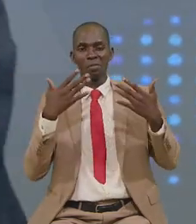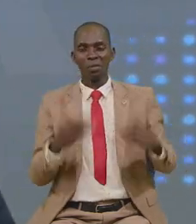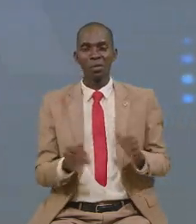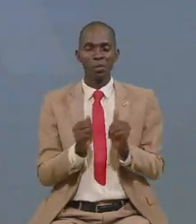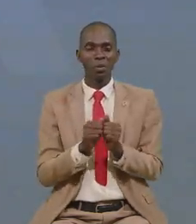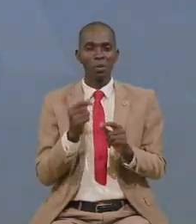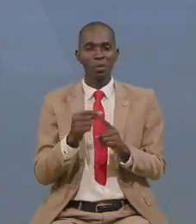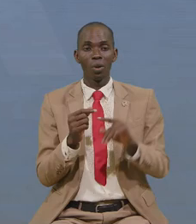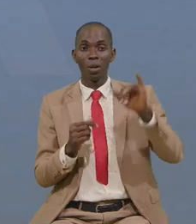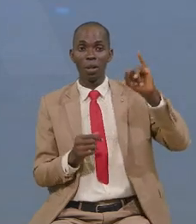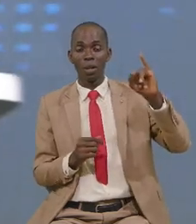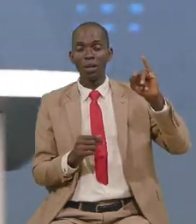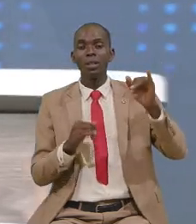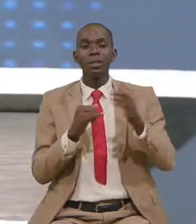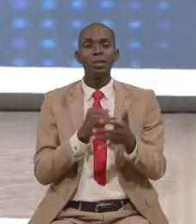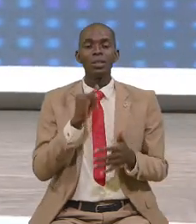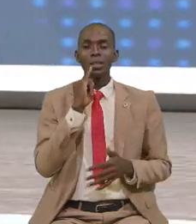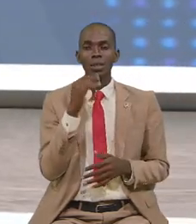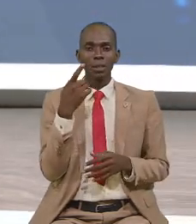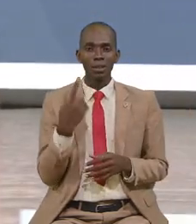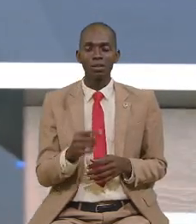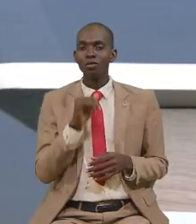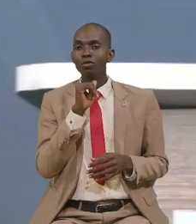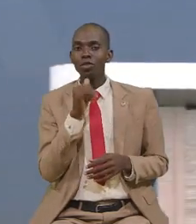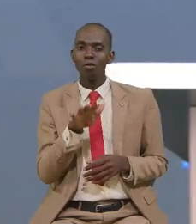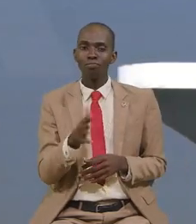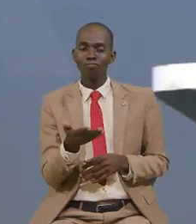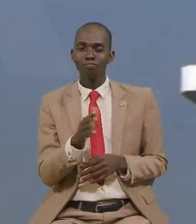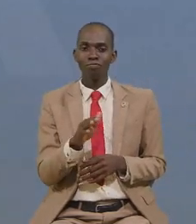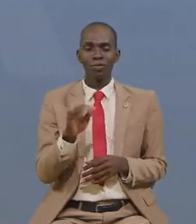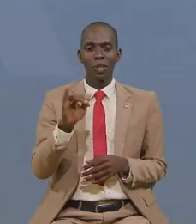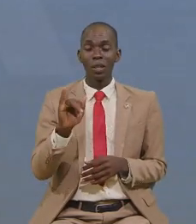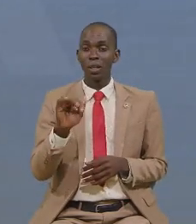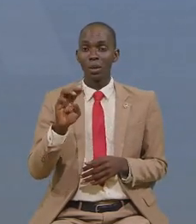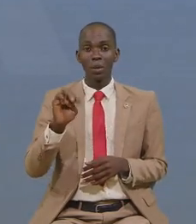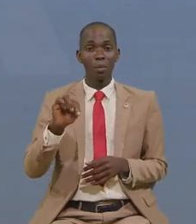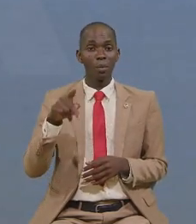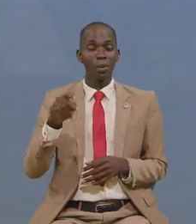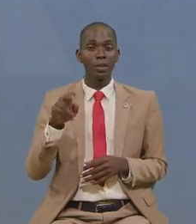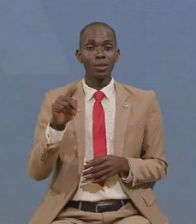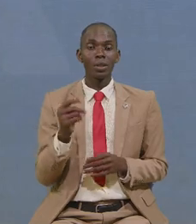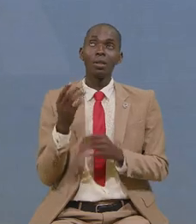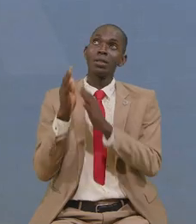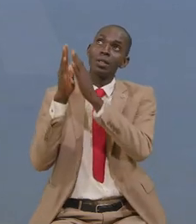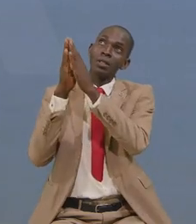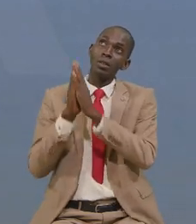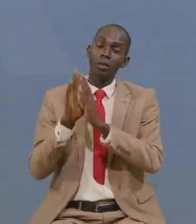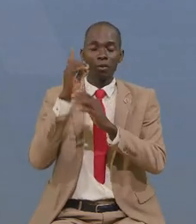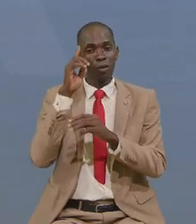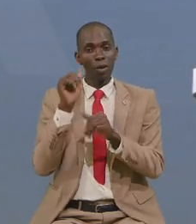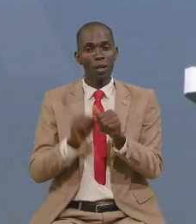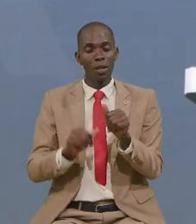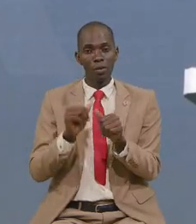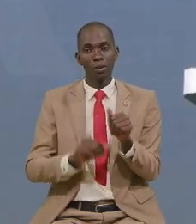I, it's the impartial intercessor for every individual. We've dealt